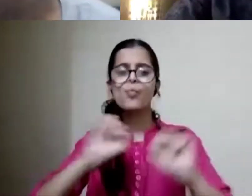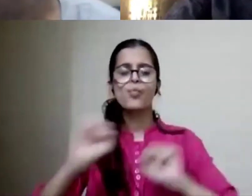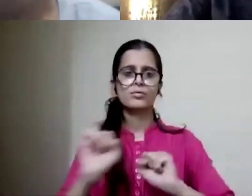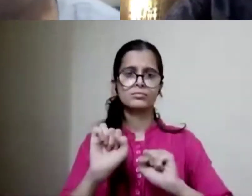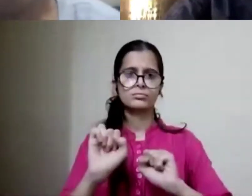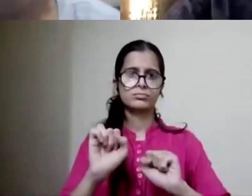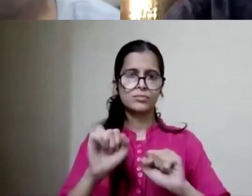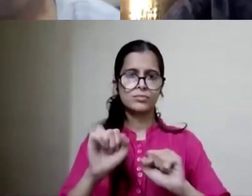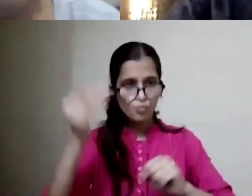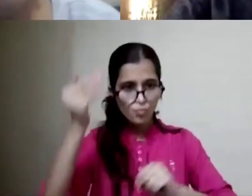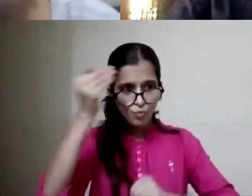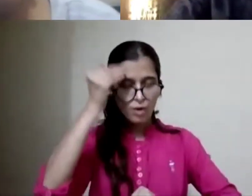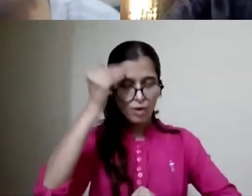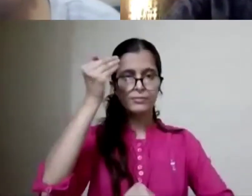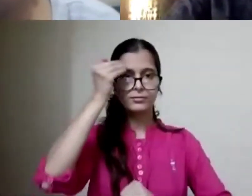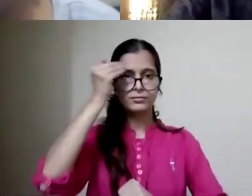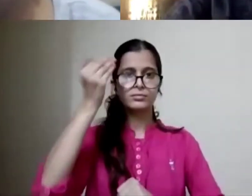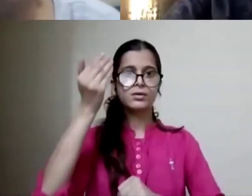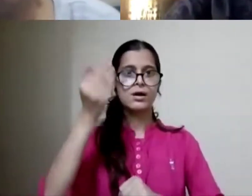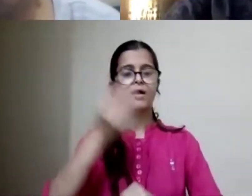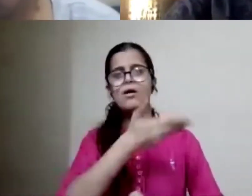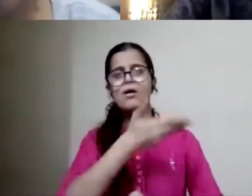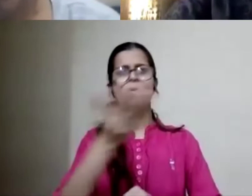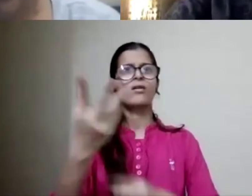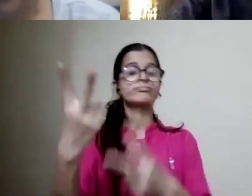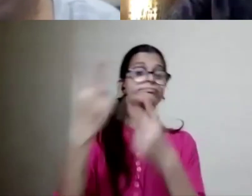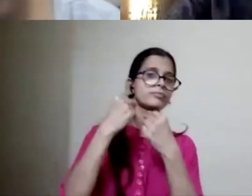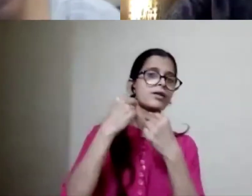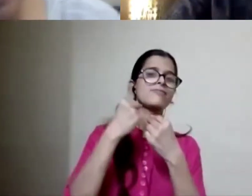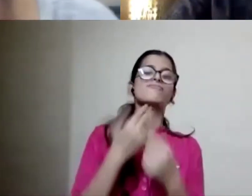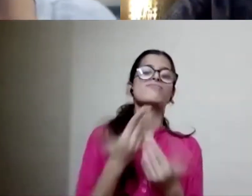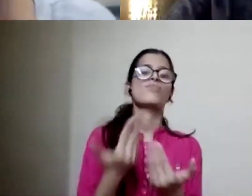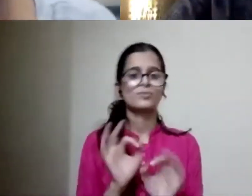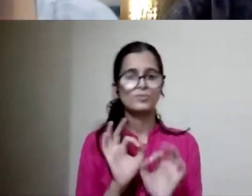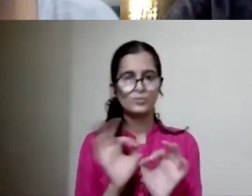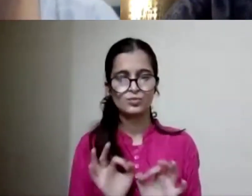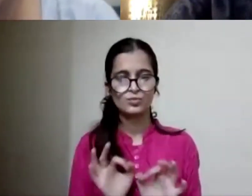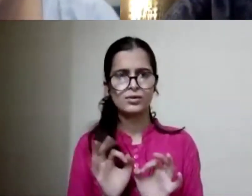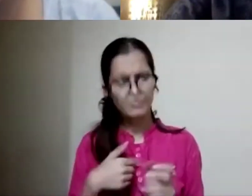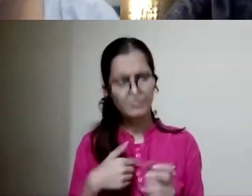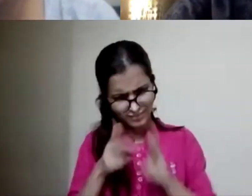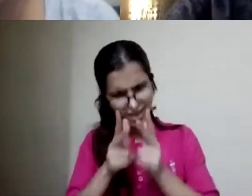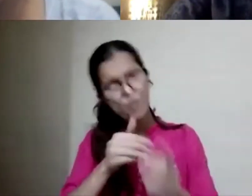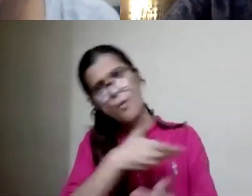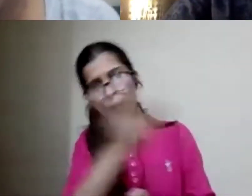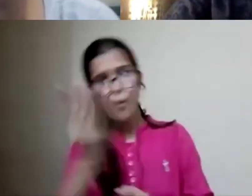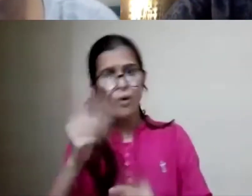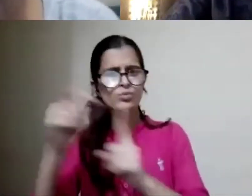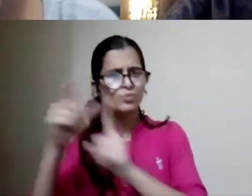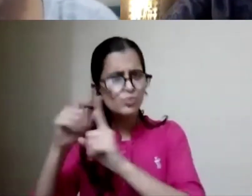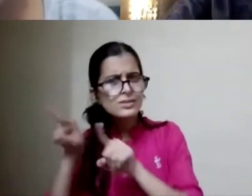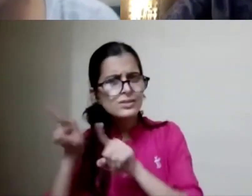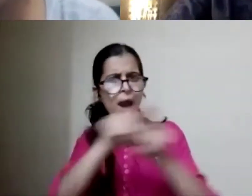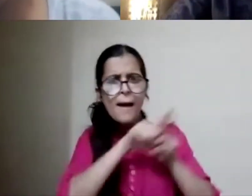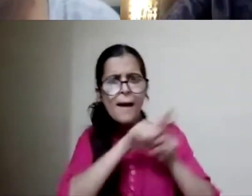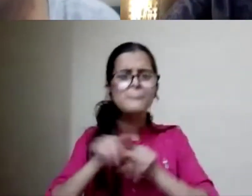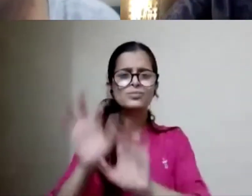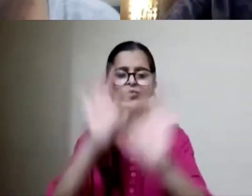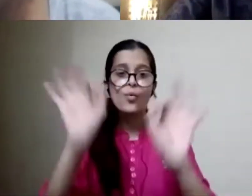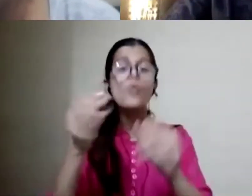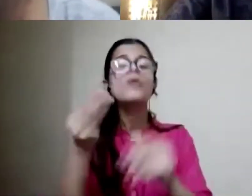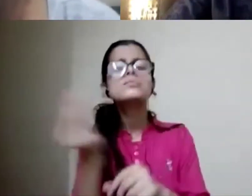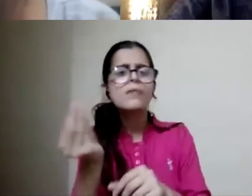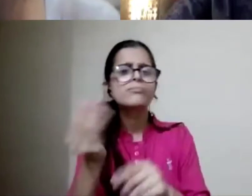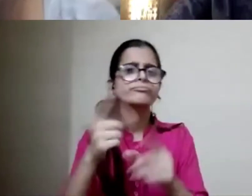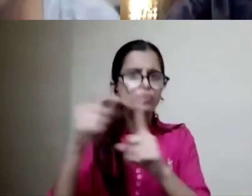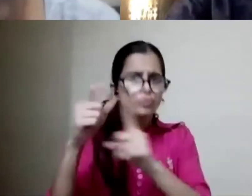of knowledge, one can't deny either. I'm not saying everybody will have to be doing it, but those who can be doing it